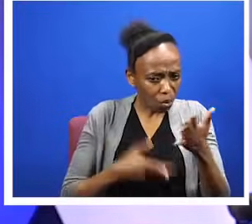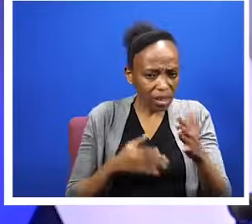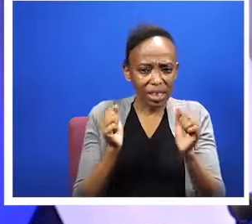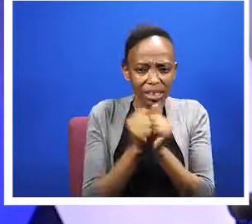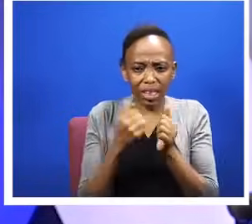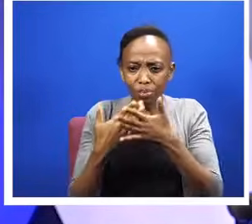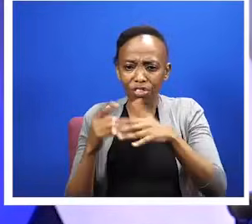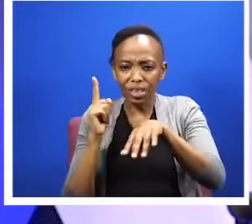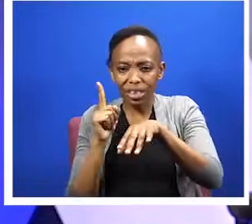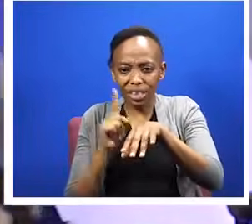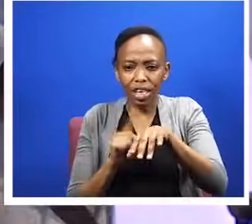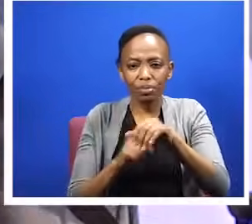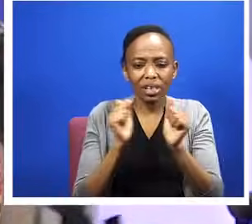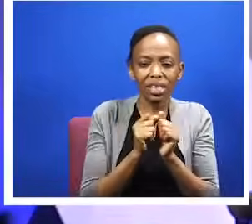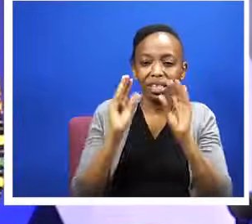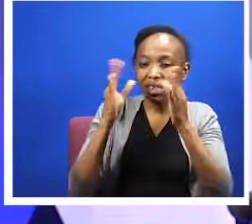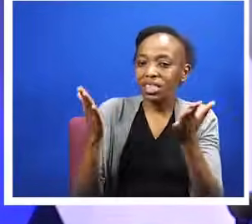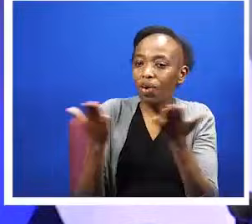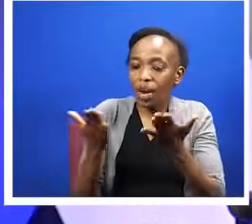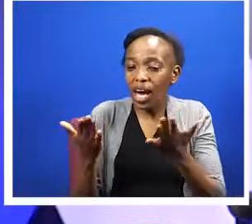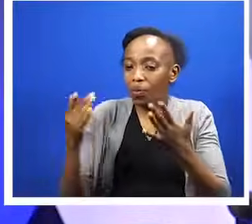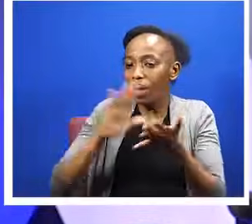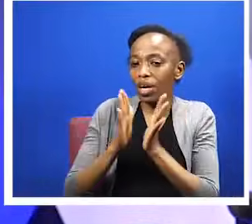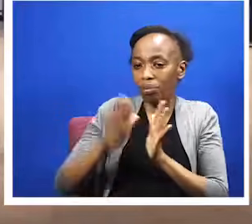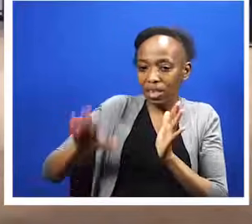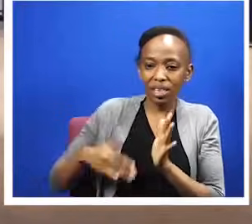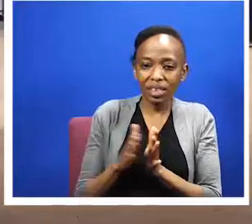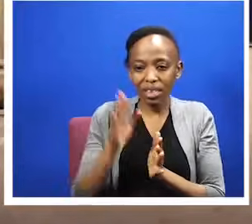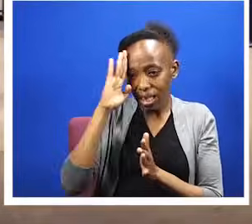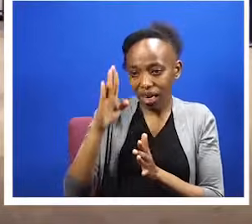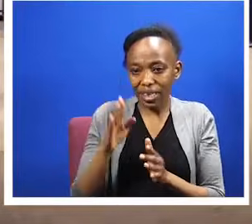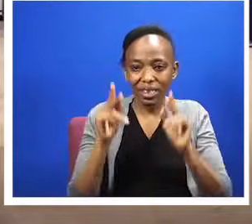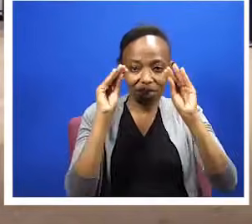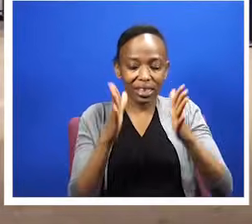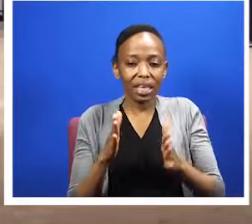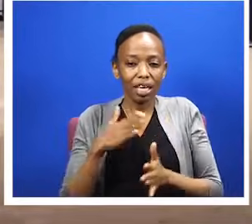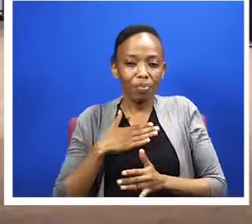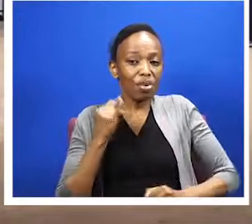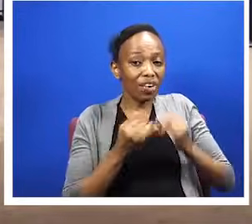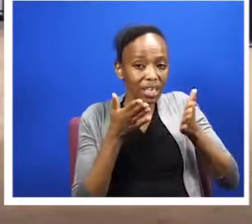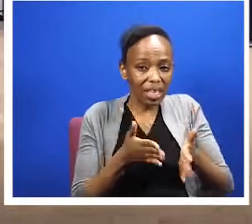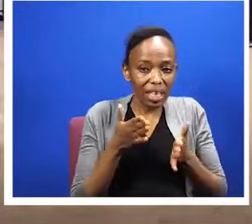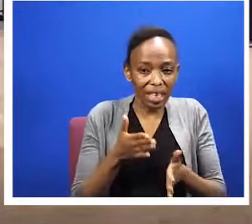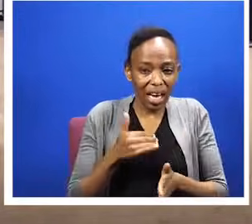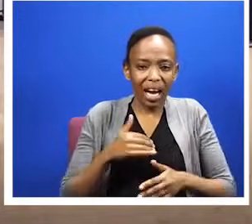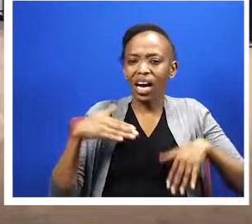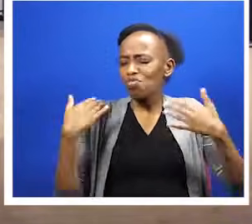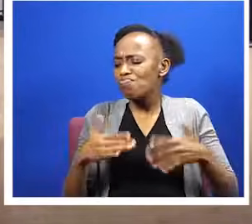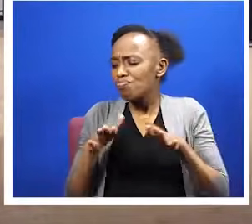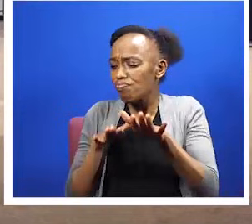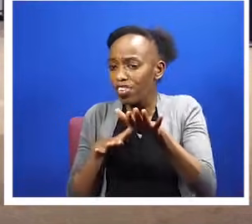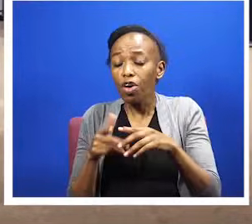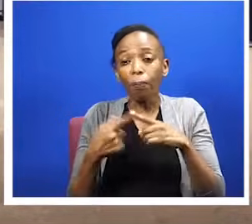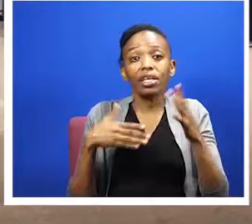10. Oh my goodness, where is Teacher Waso? We are getting late. Hey, hi, Teacher Pam. I'm finally here. There was crazy traffic on the road, but I